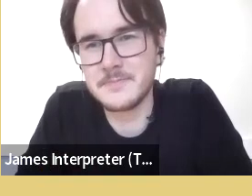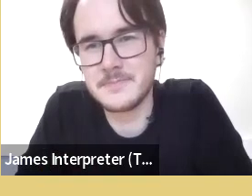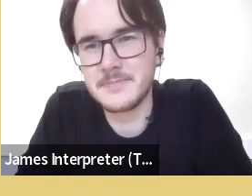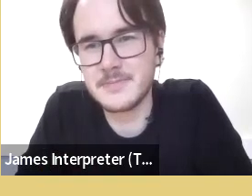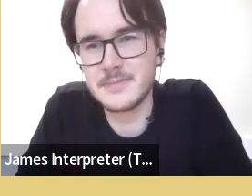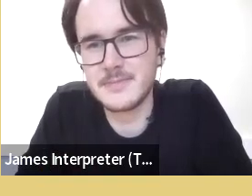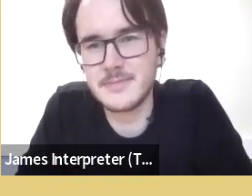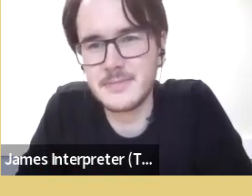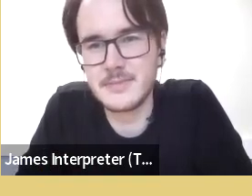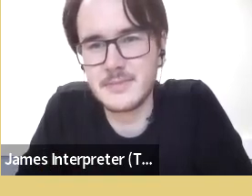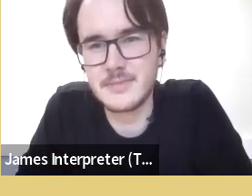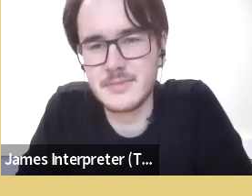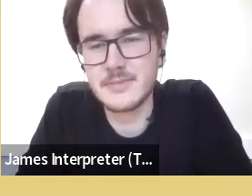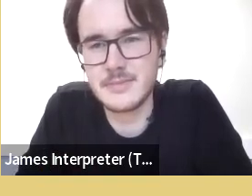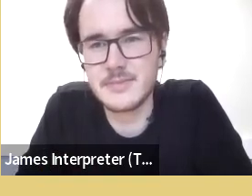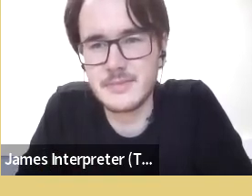Hello.